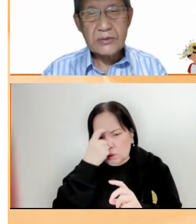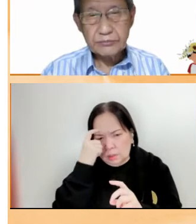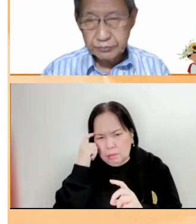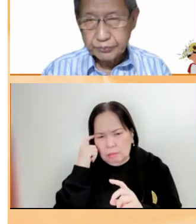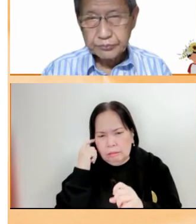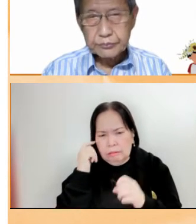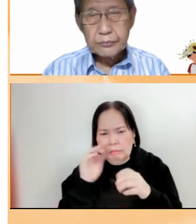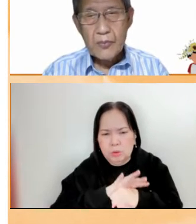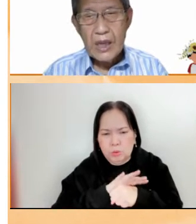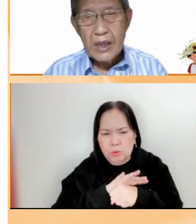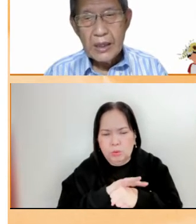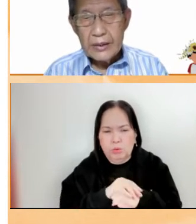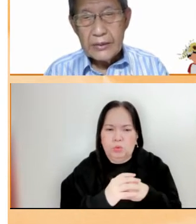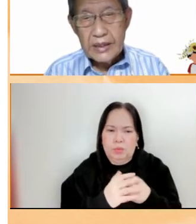stress.